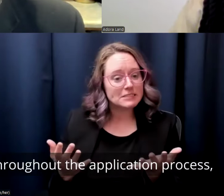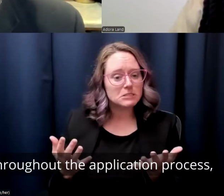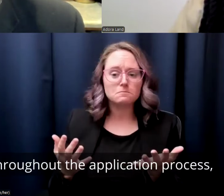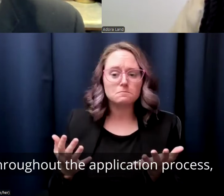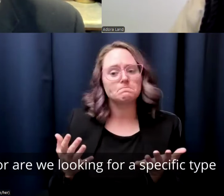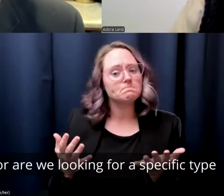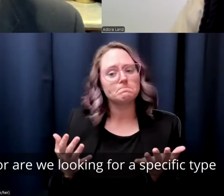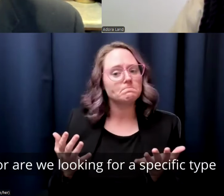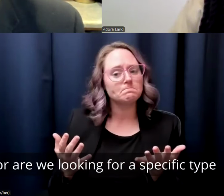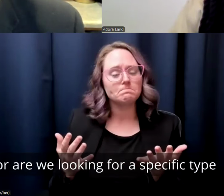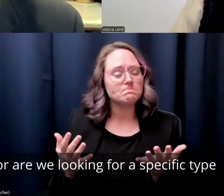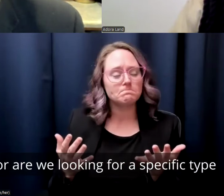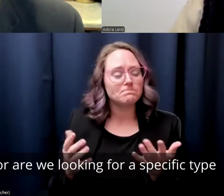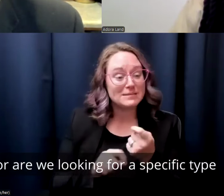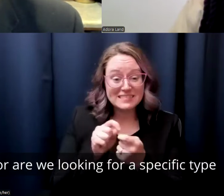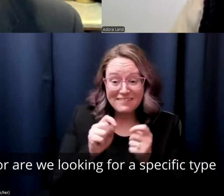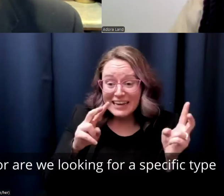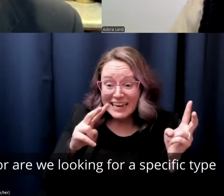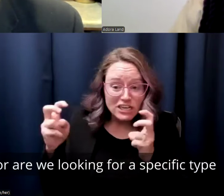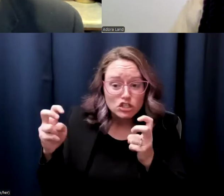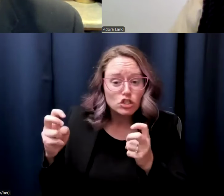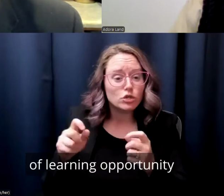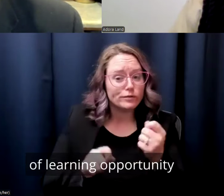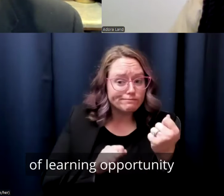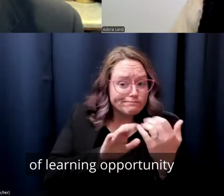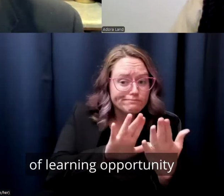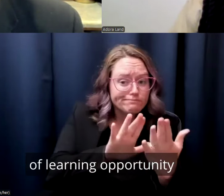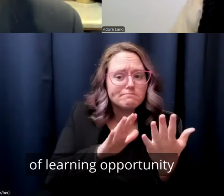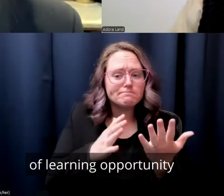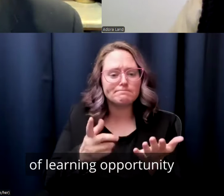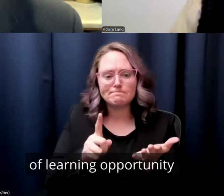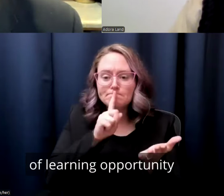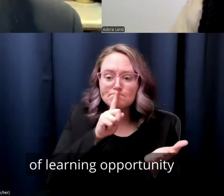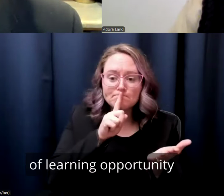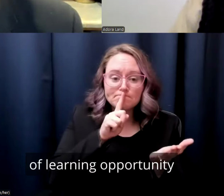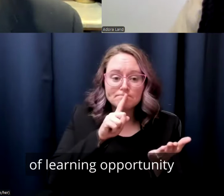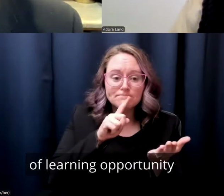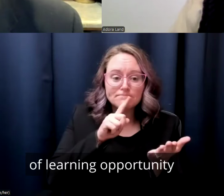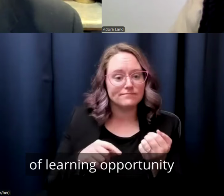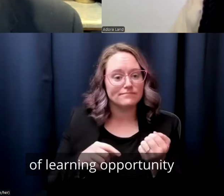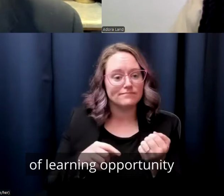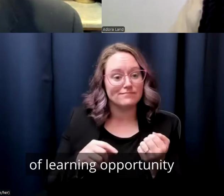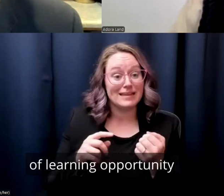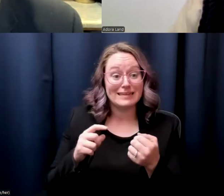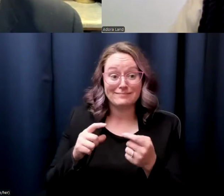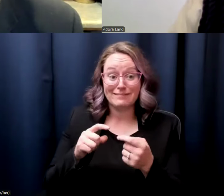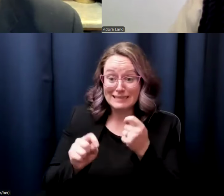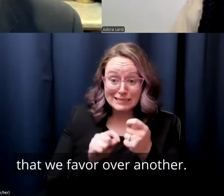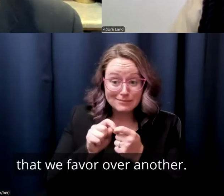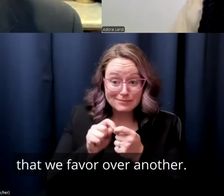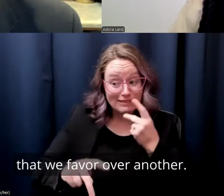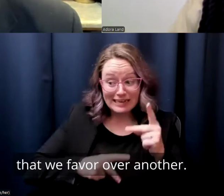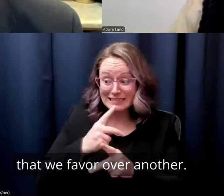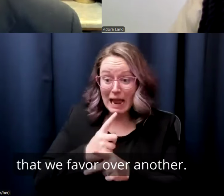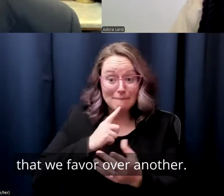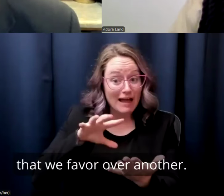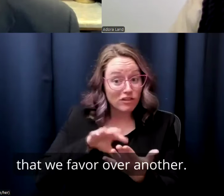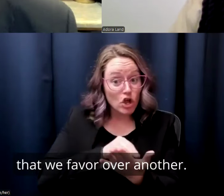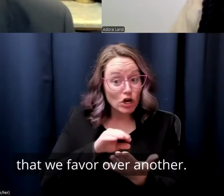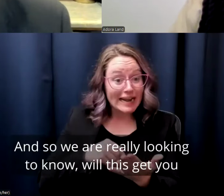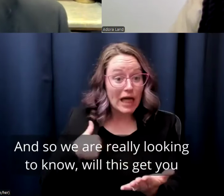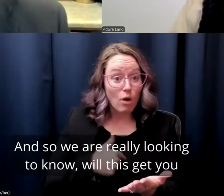application process, nor are we looking for a specific type of learning opportunity that we favor